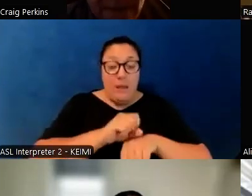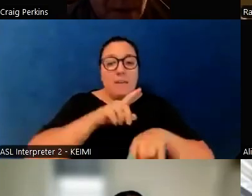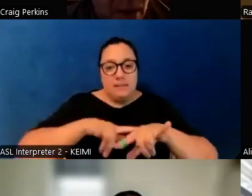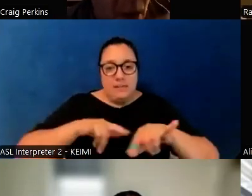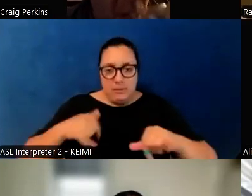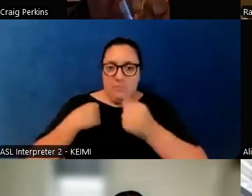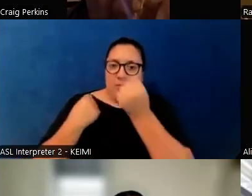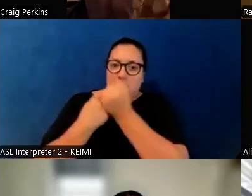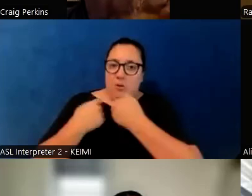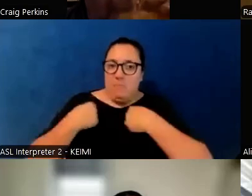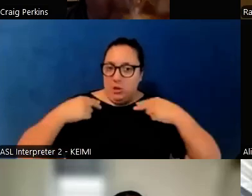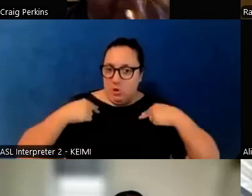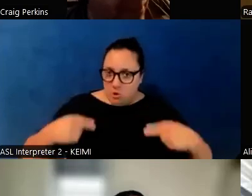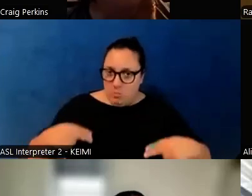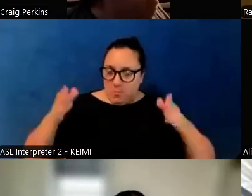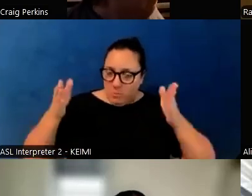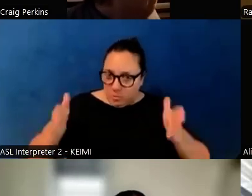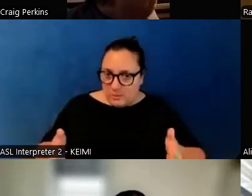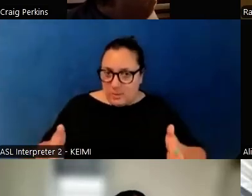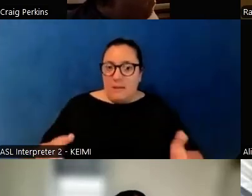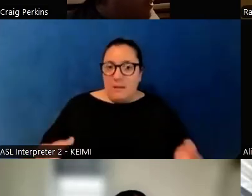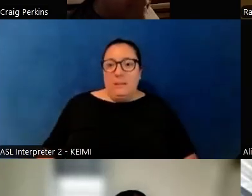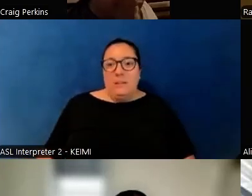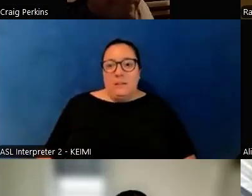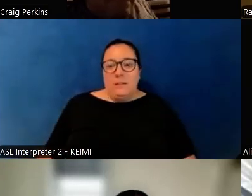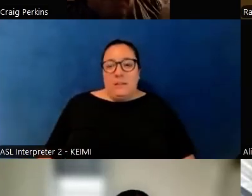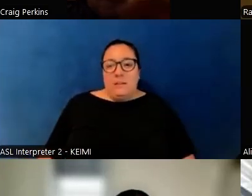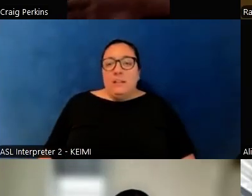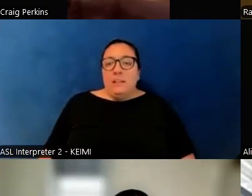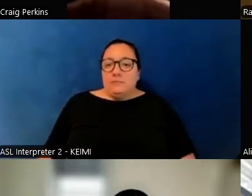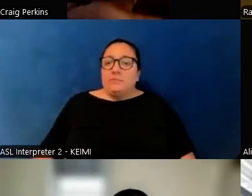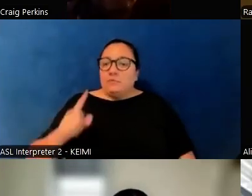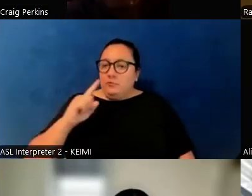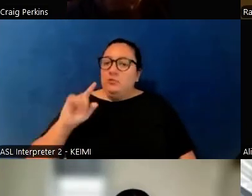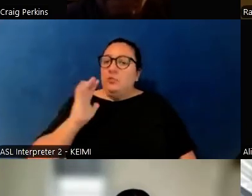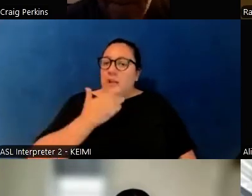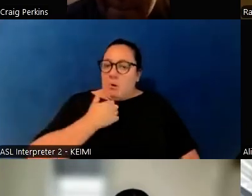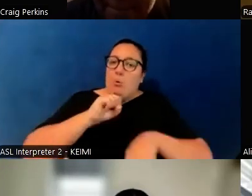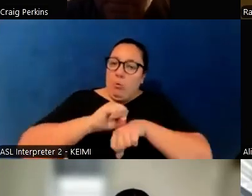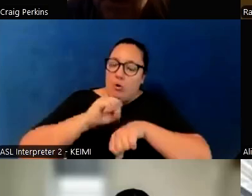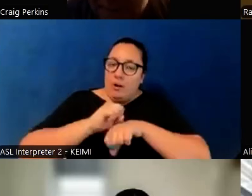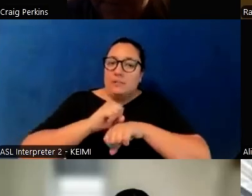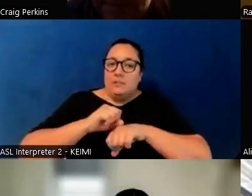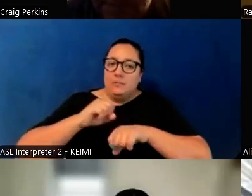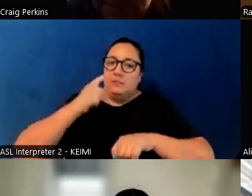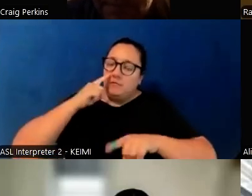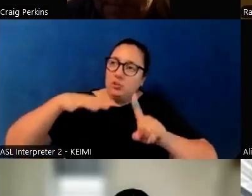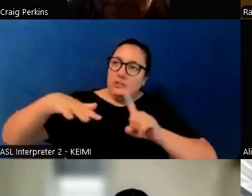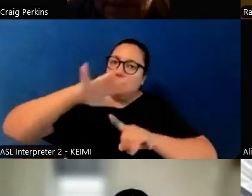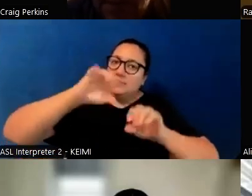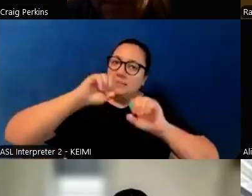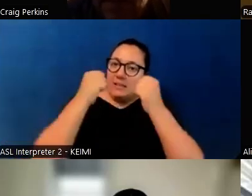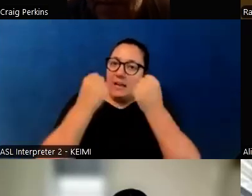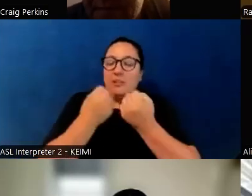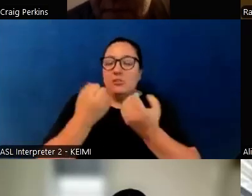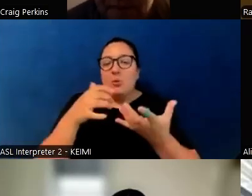as a human being and for the labor and work that we're contributing to society. It's a yes